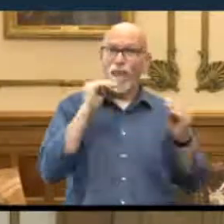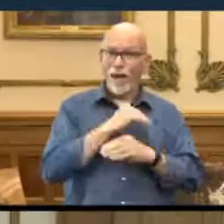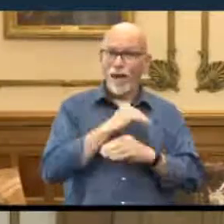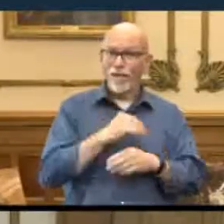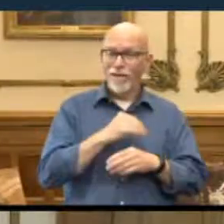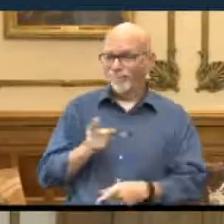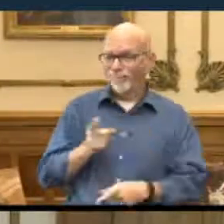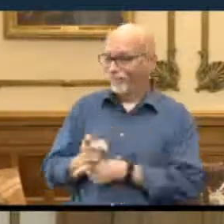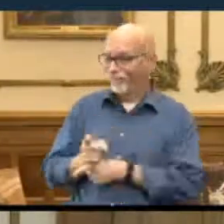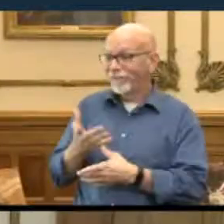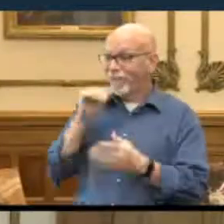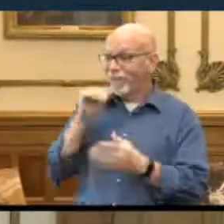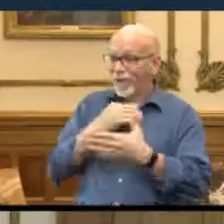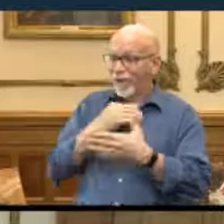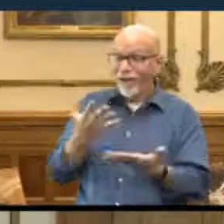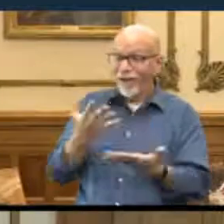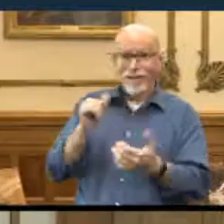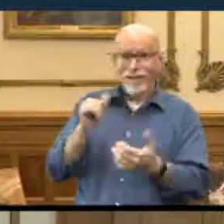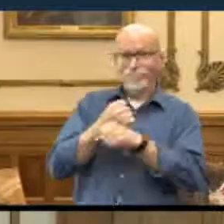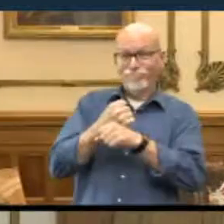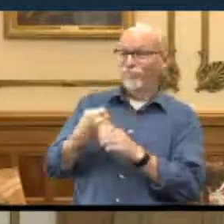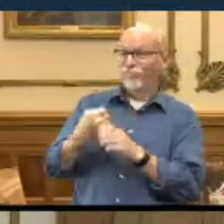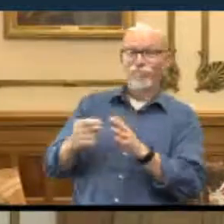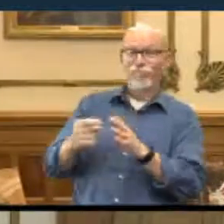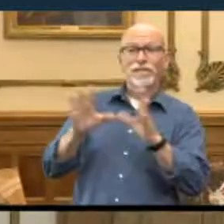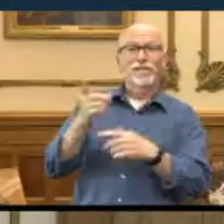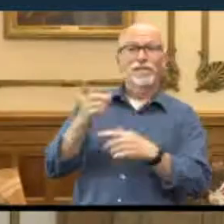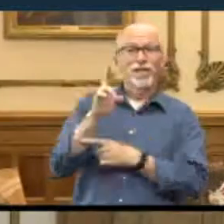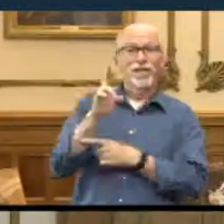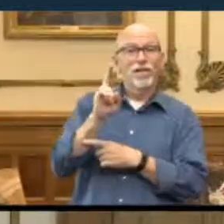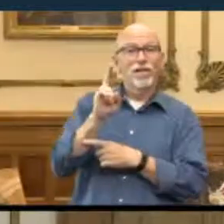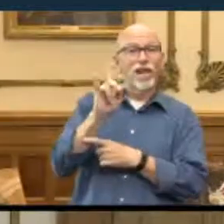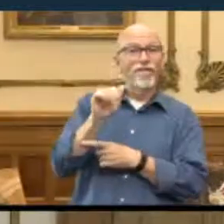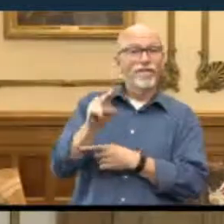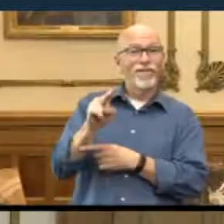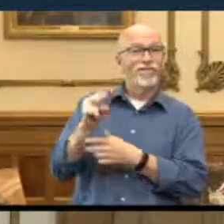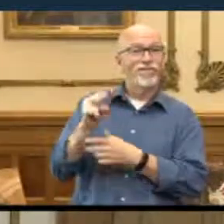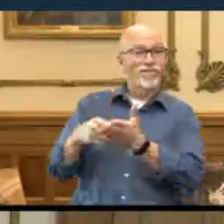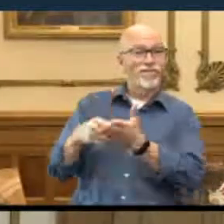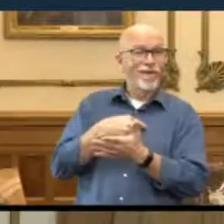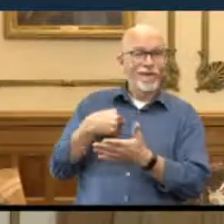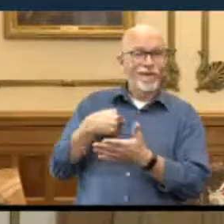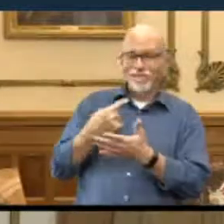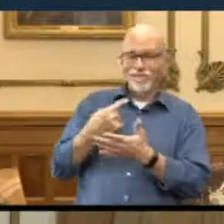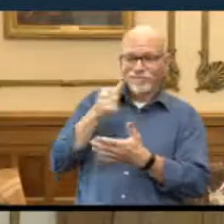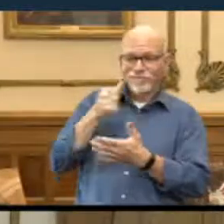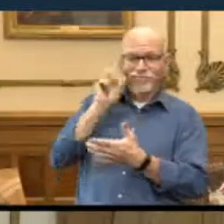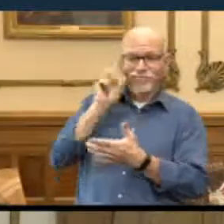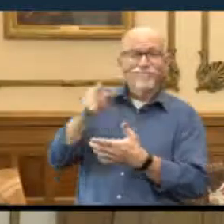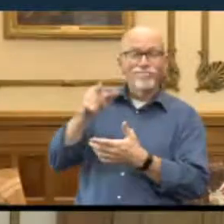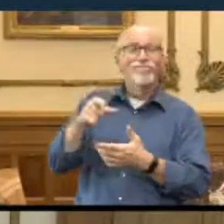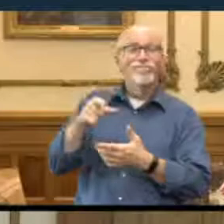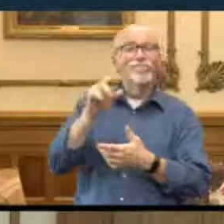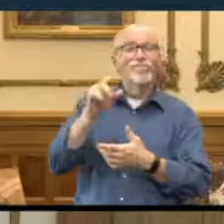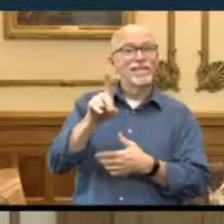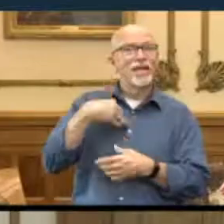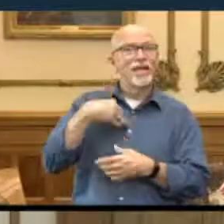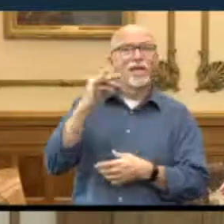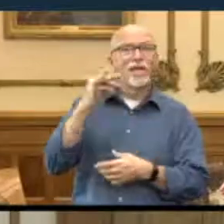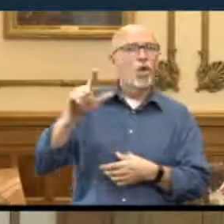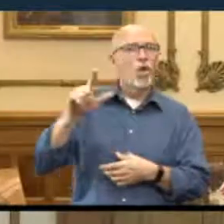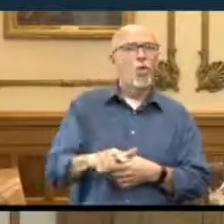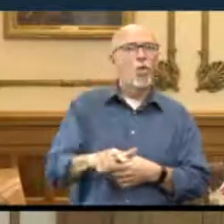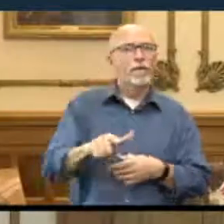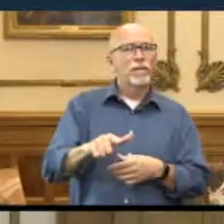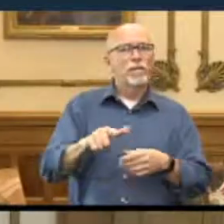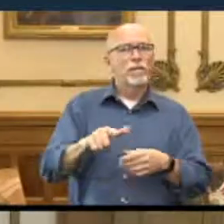numbers don't lie. The data shows it clearly. In fact, like Dr. Sullivan shared with us over the last couple of days, Indiana has one of the lowest